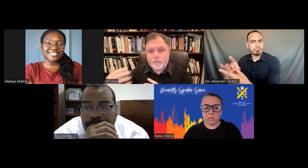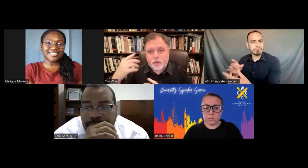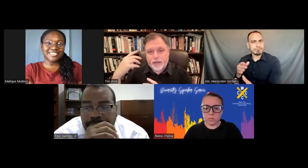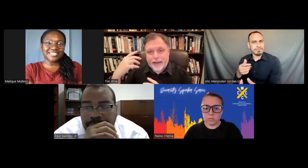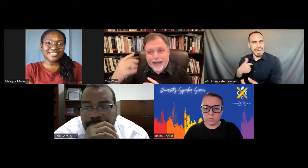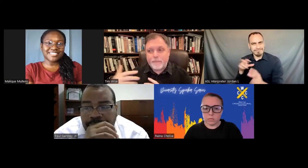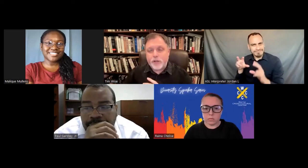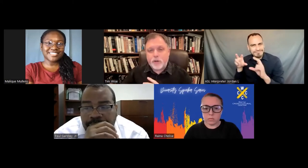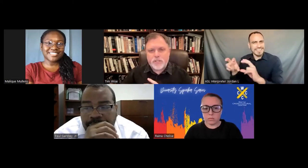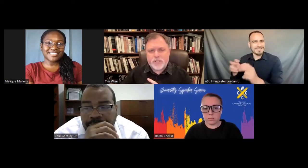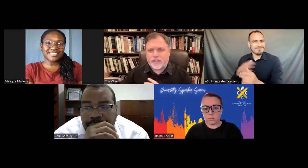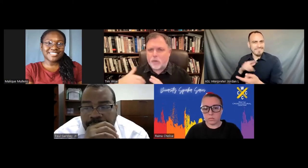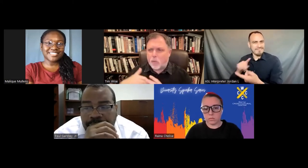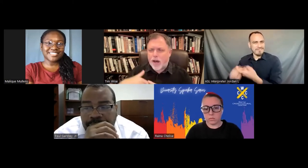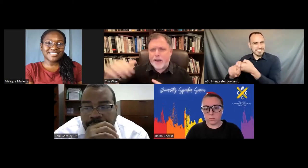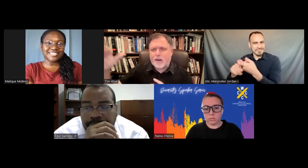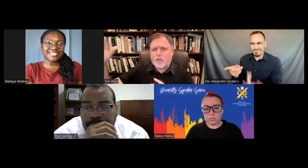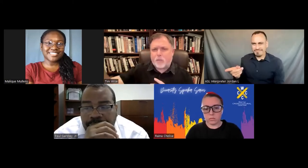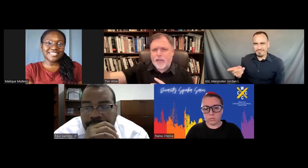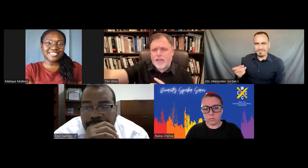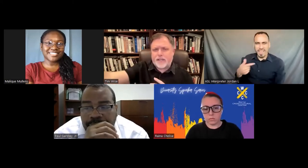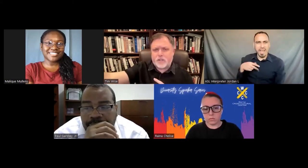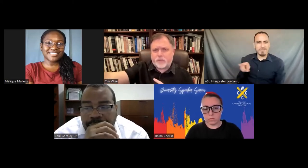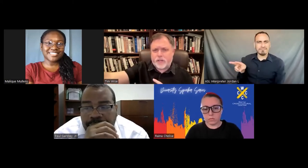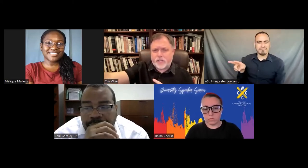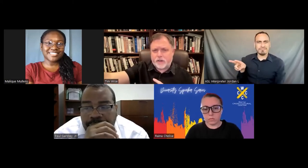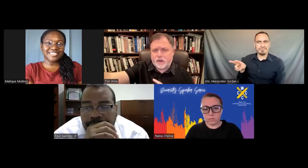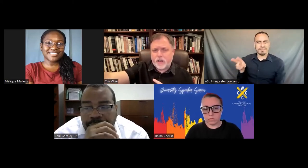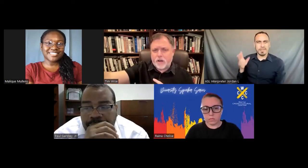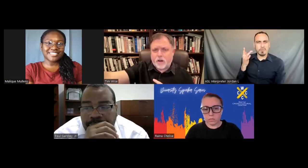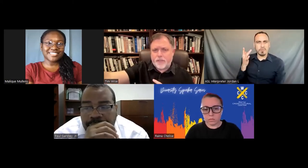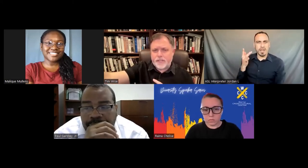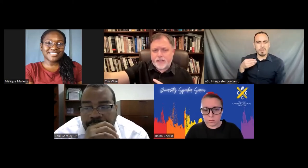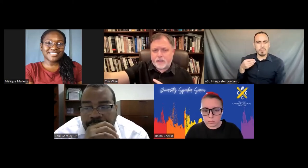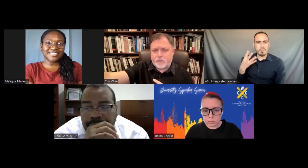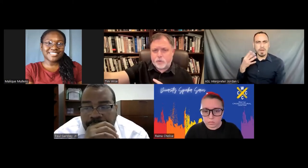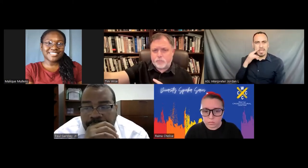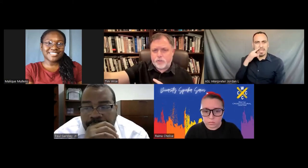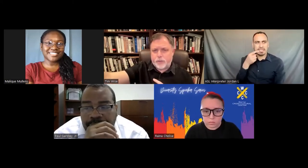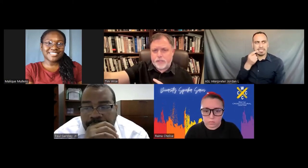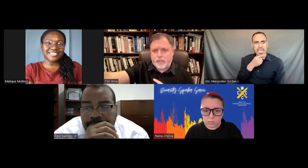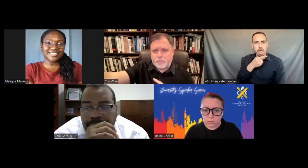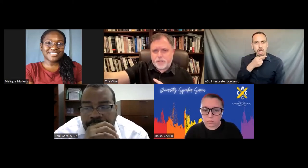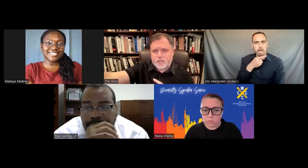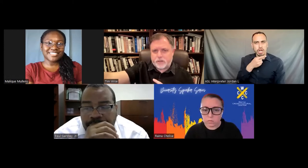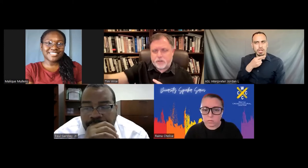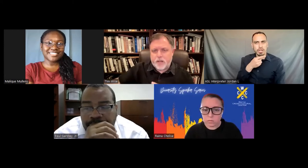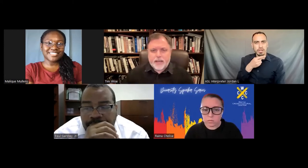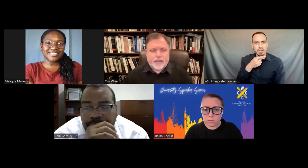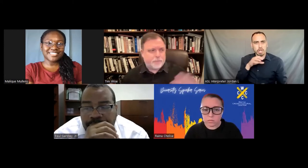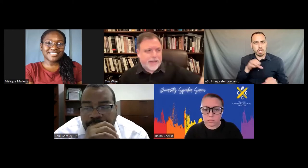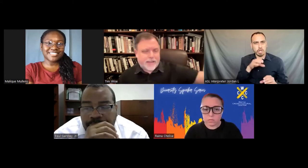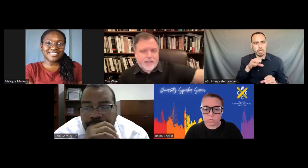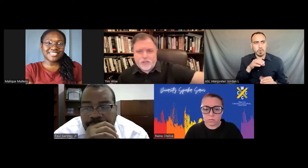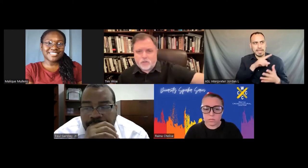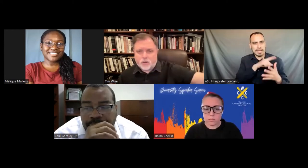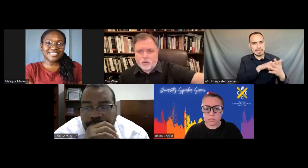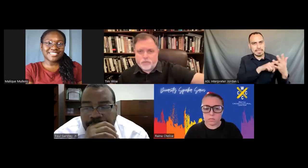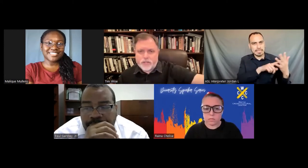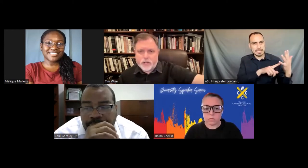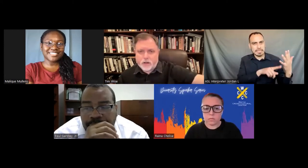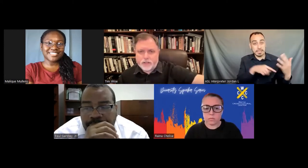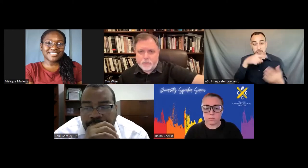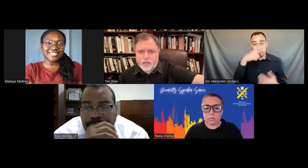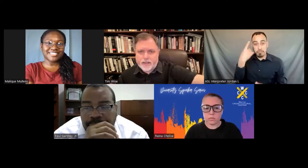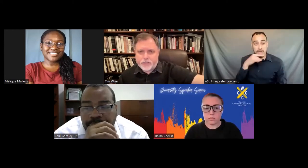with them, so that I'm noticing, like, why are the white kids over here on this side of the room doing this material, and the Black kids are all